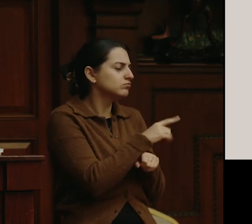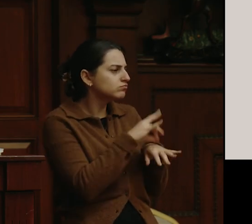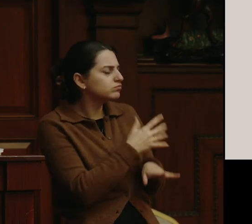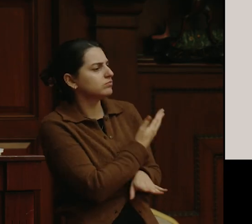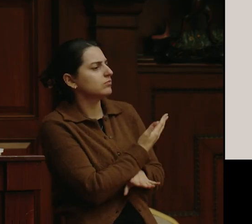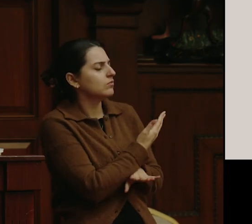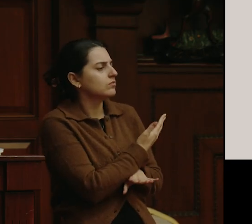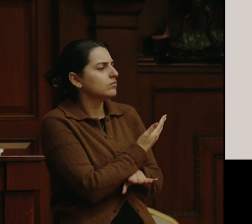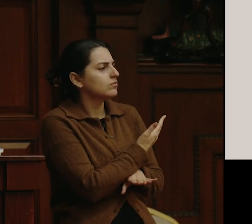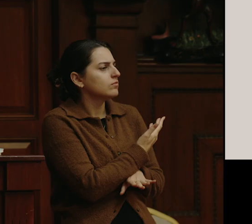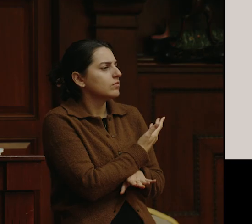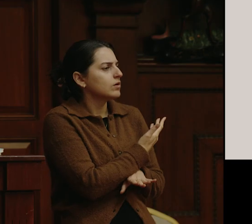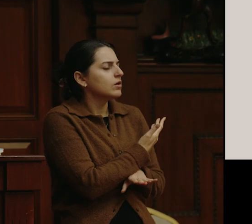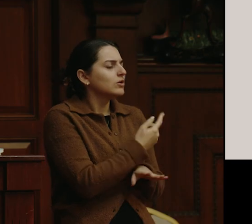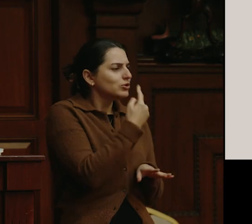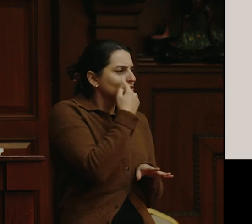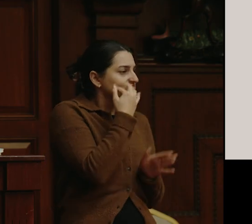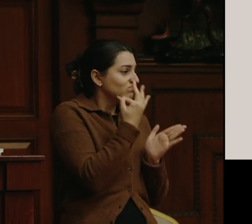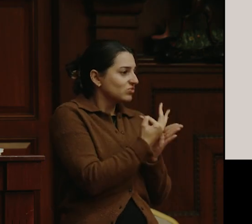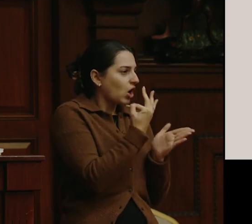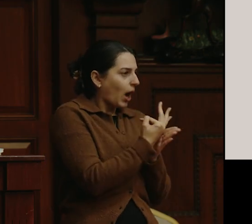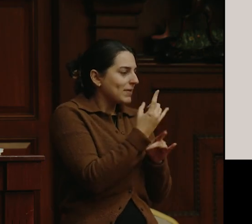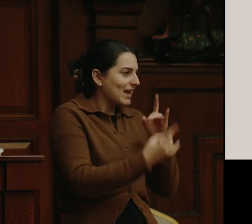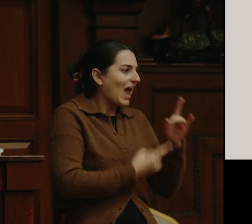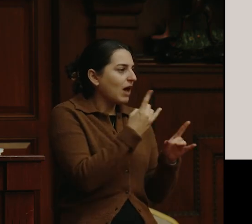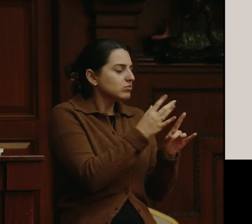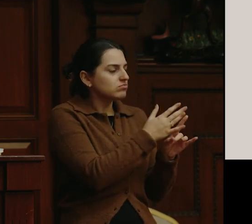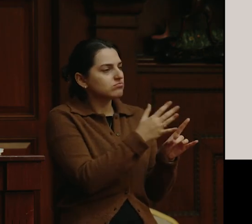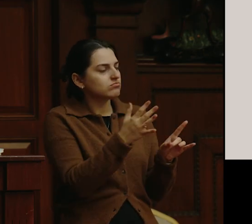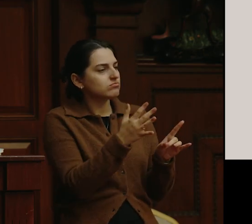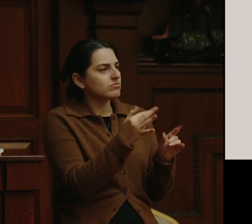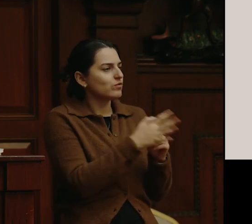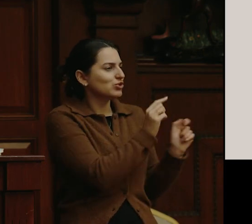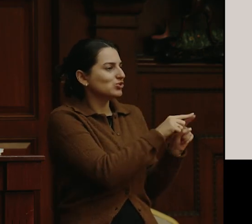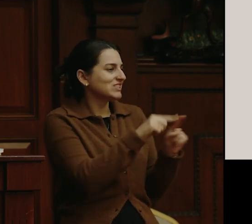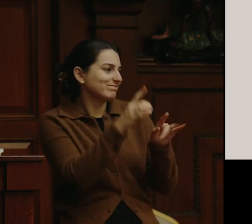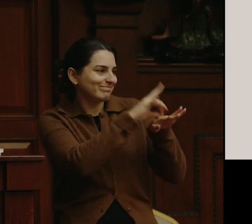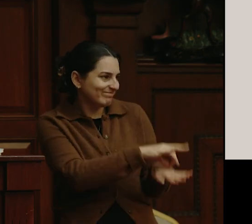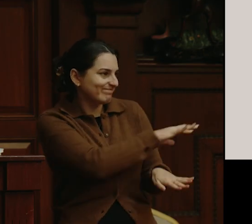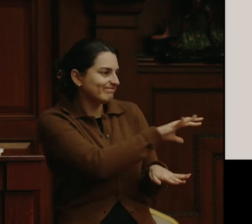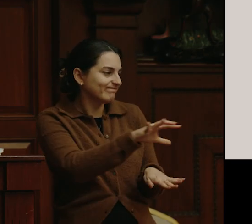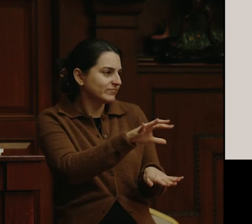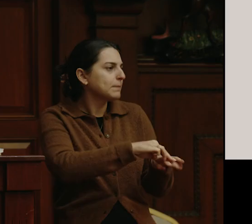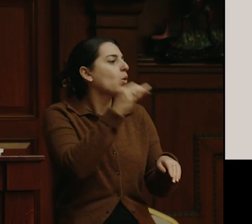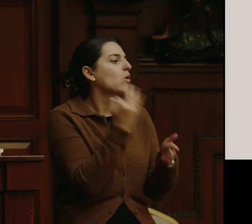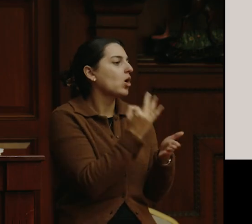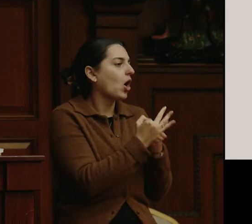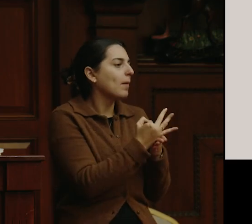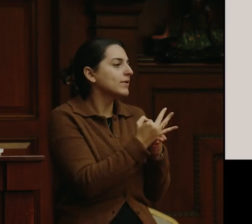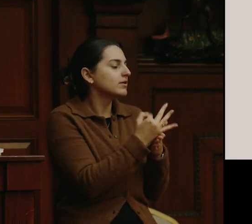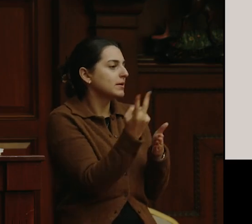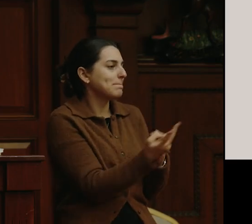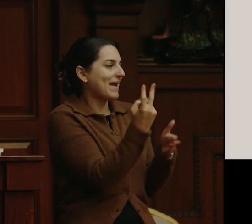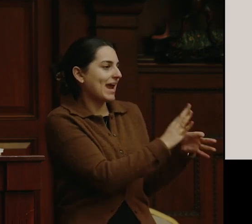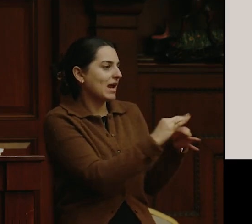of is a common co-occurrence across the different conditions. The most commonly co-occurring